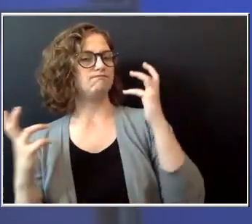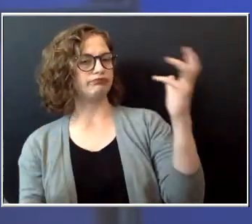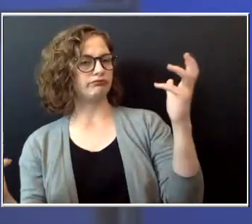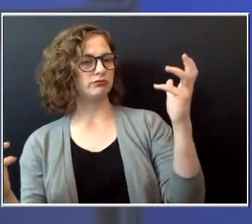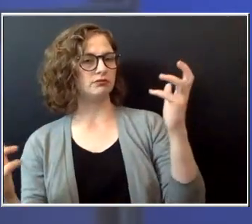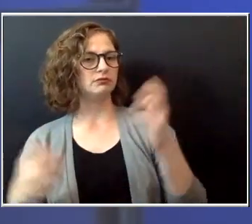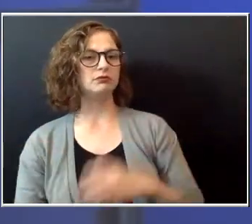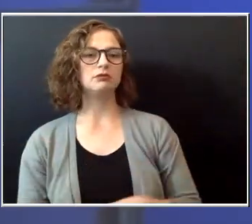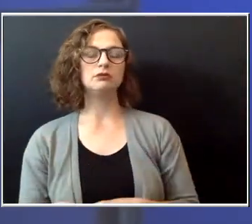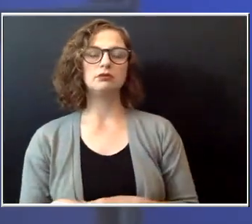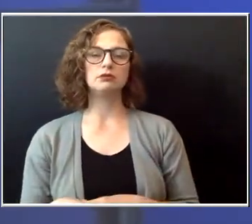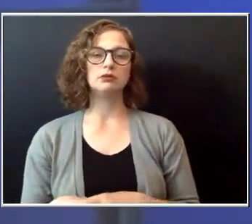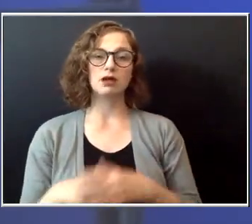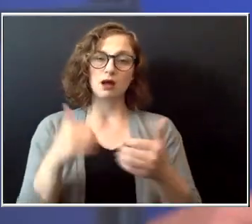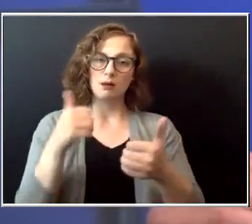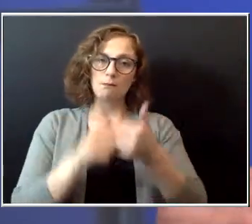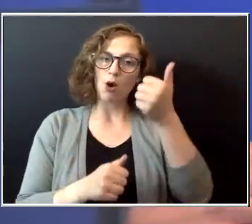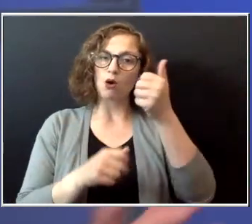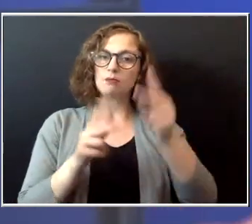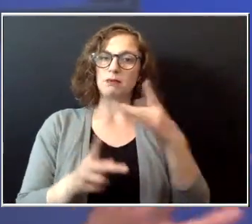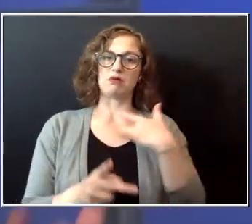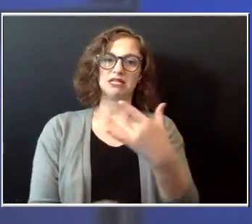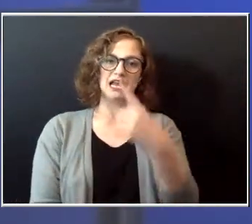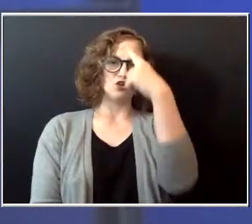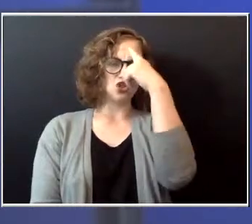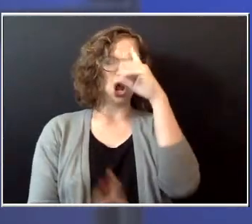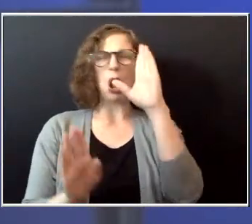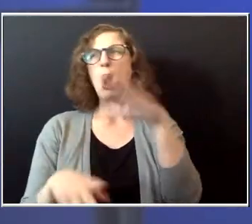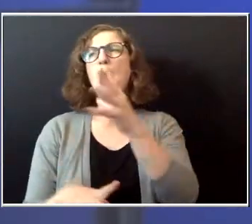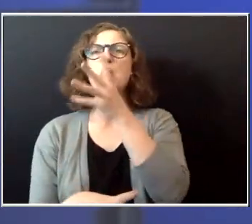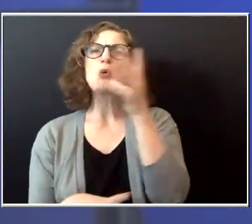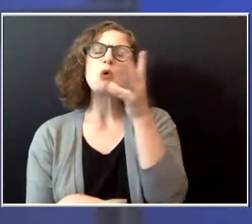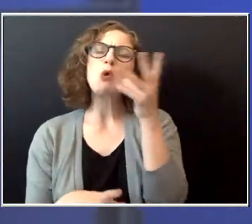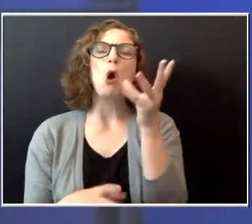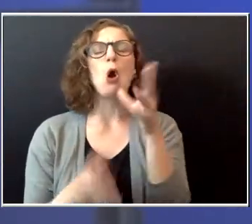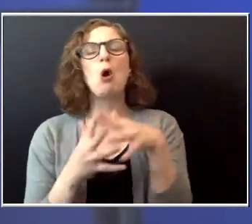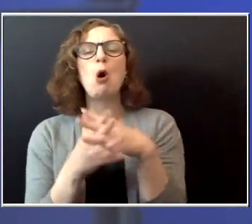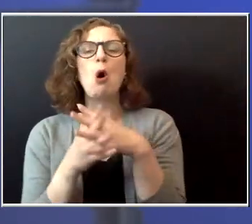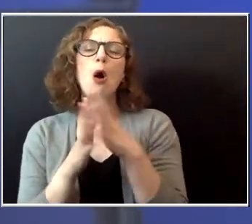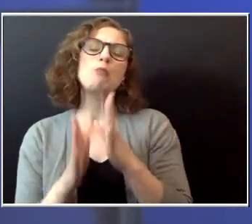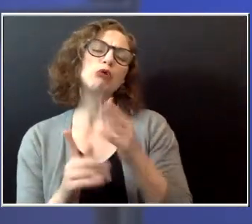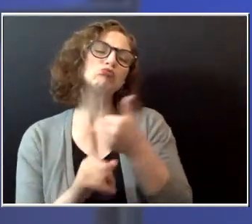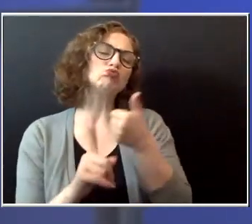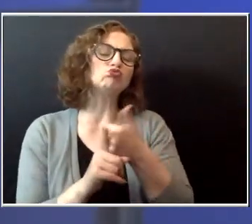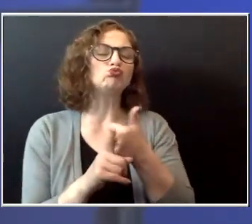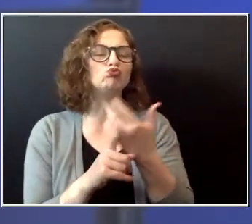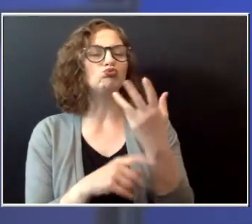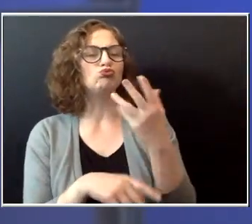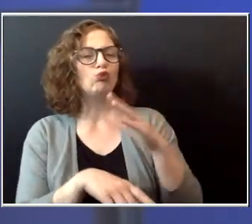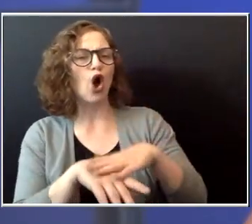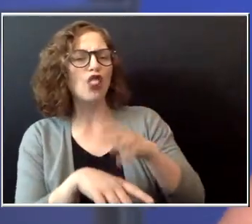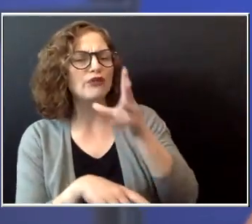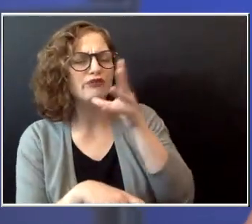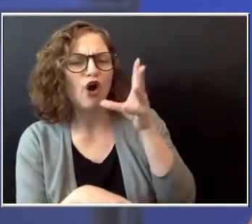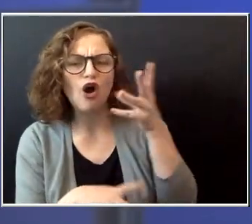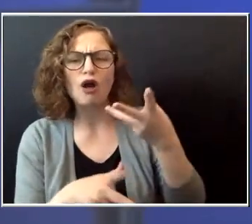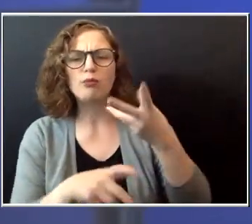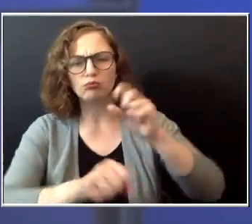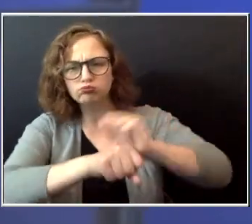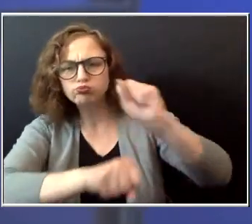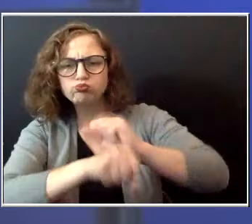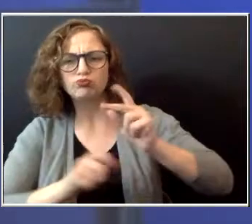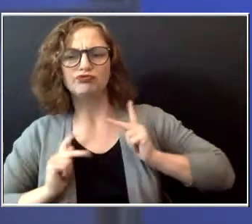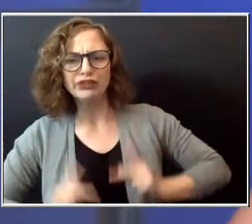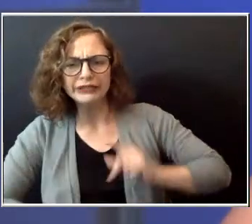rural Americans as out on the farm or out doing manual labor, but the reality is that those occupations